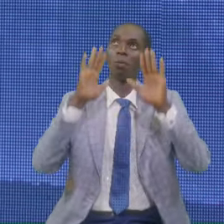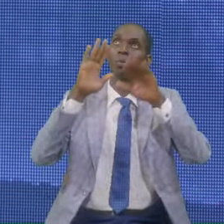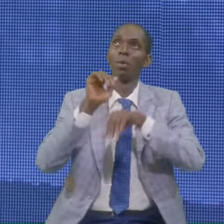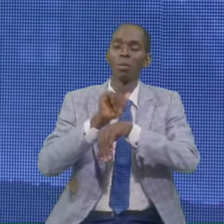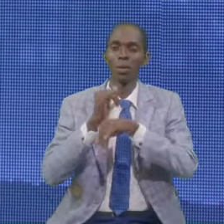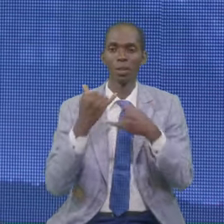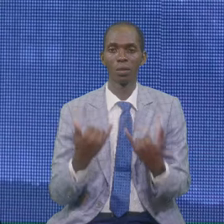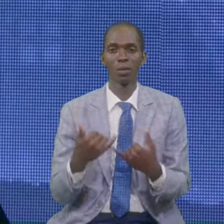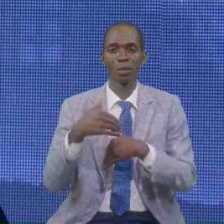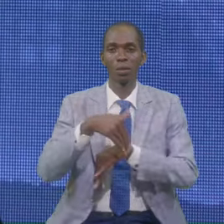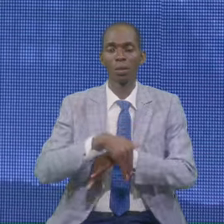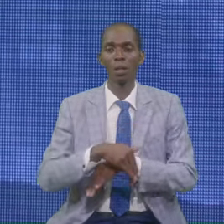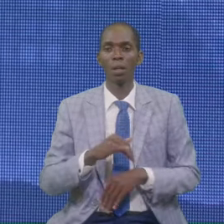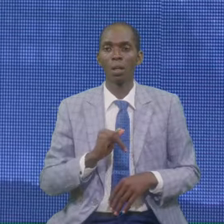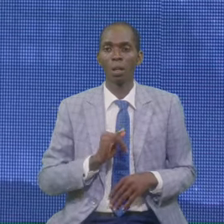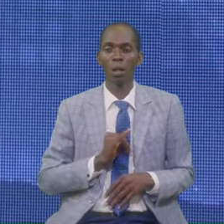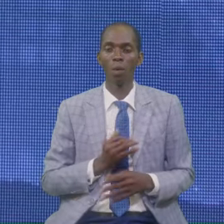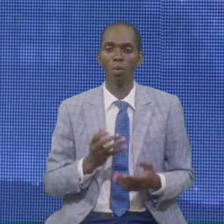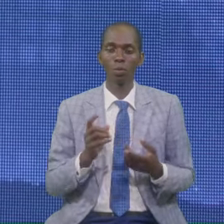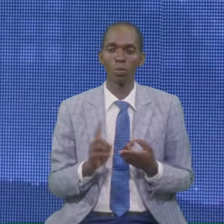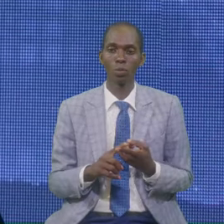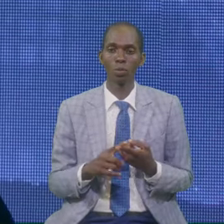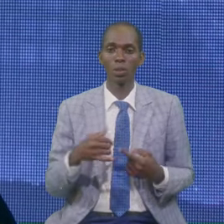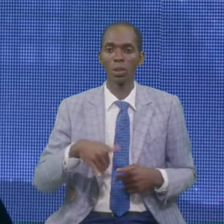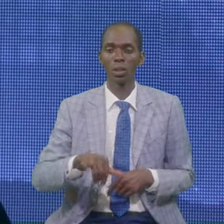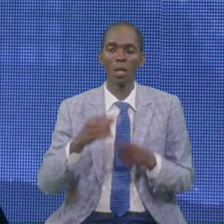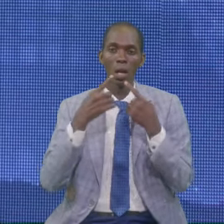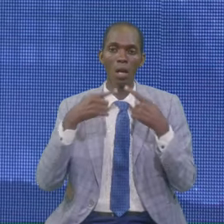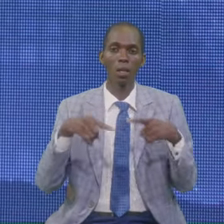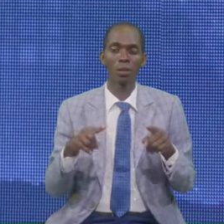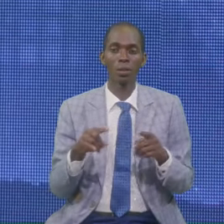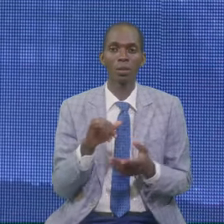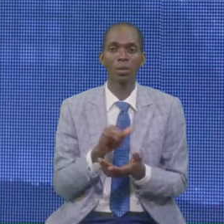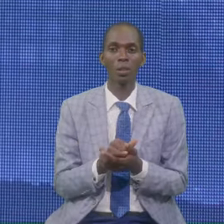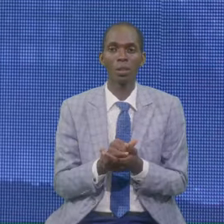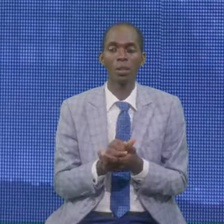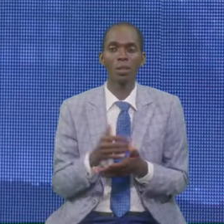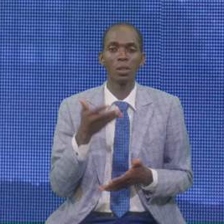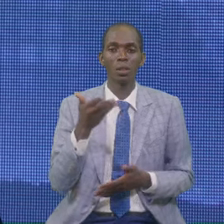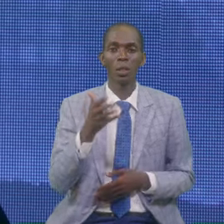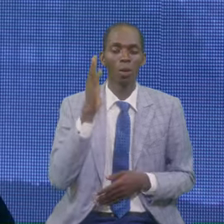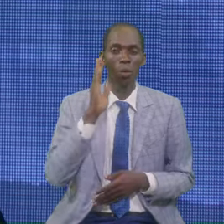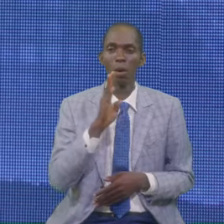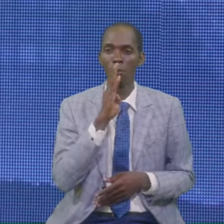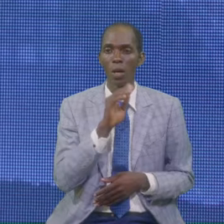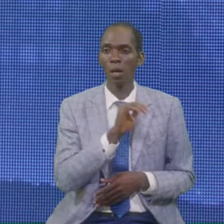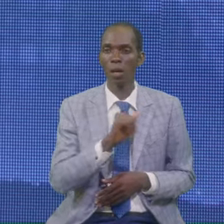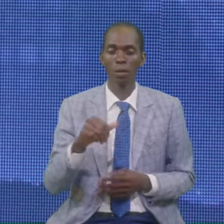I want to still announce that there will be a special online